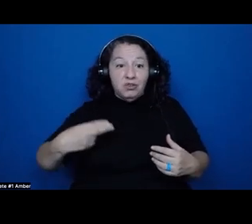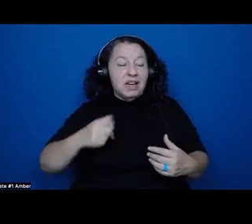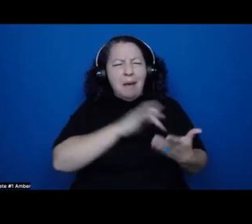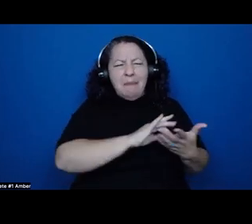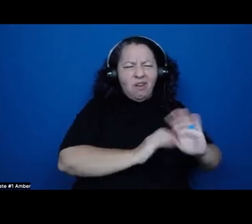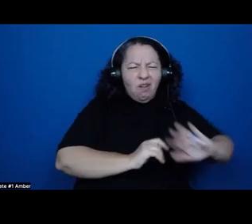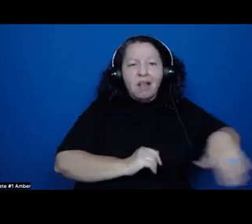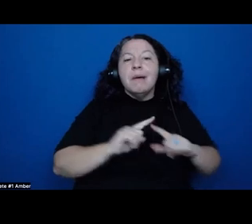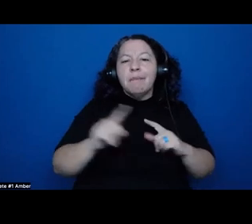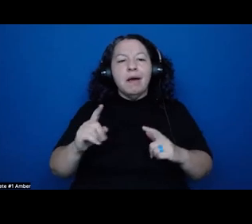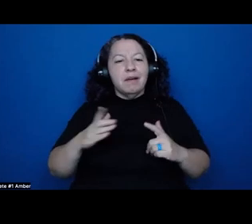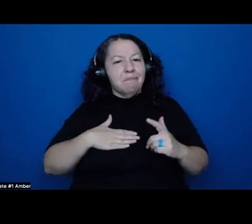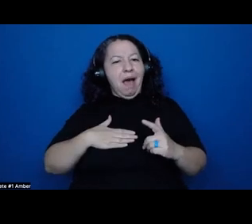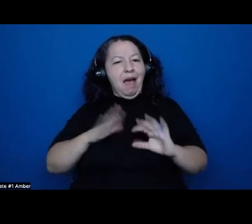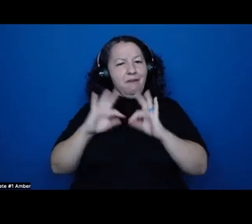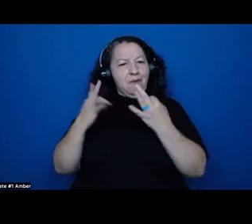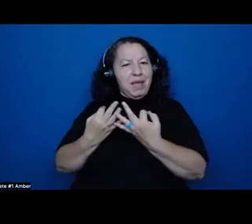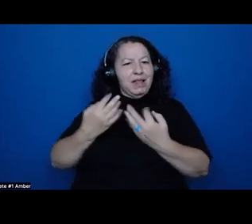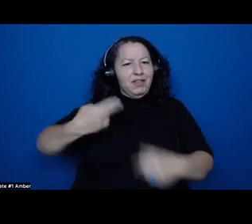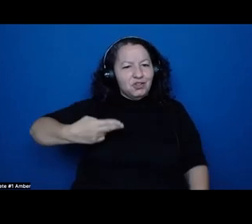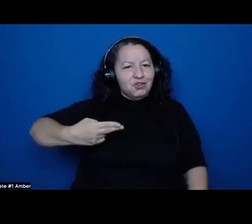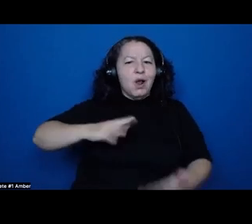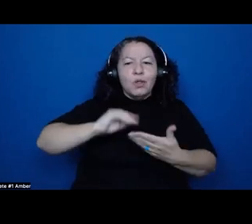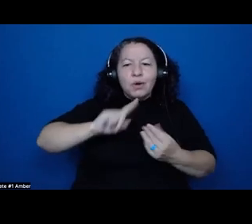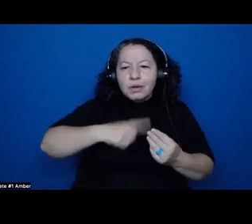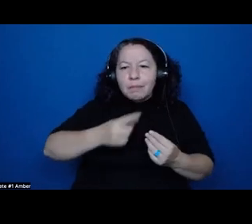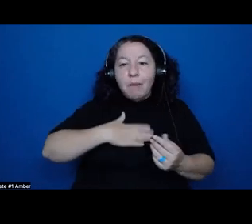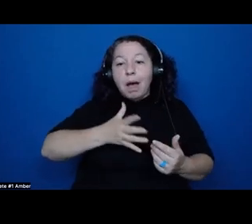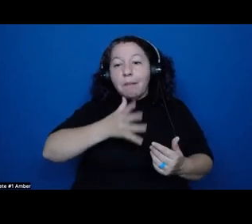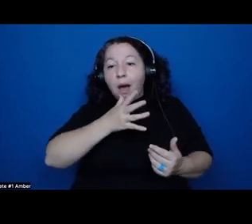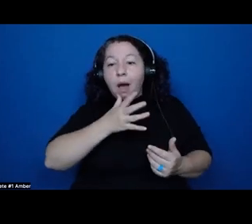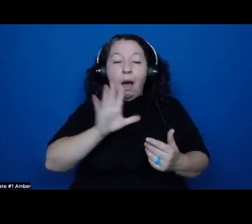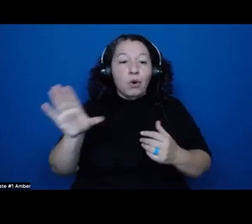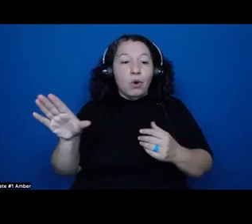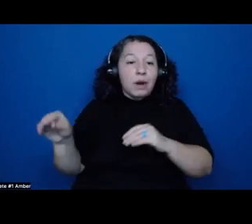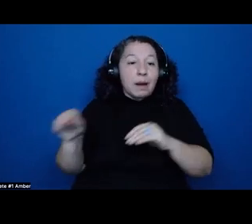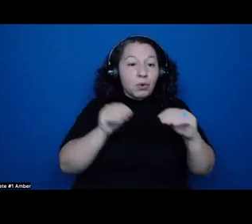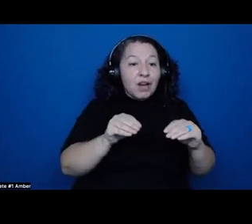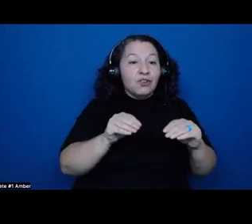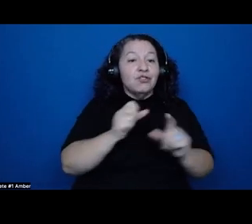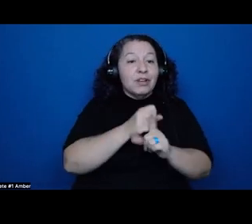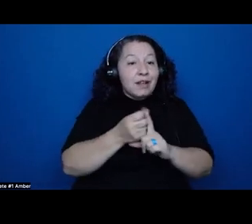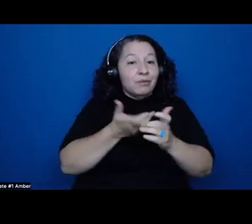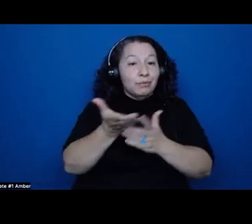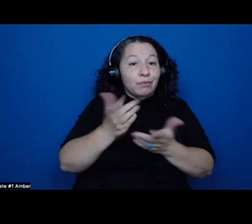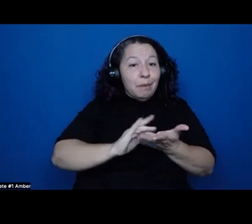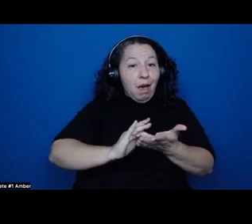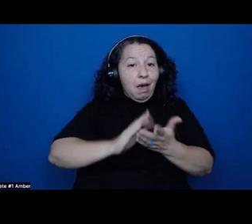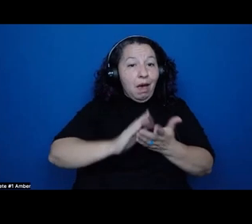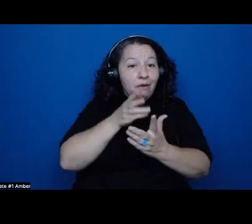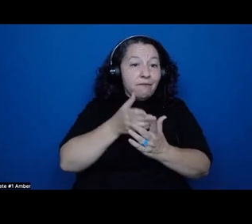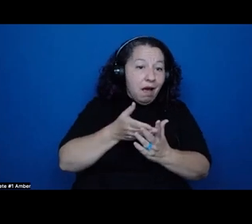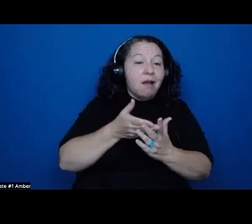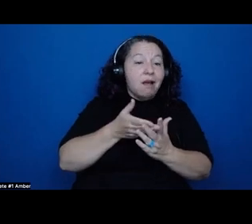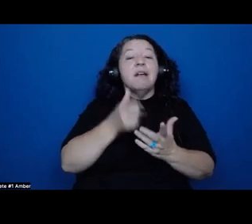my like familial history. I learned about my mom's immigration status through my medical file. There was like a letter from the